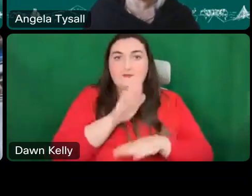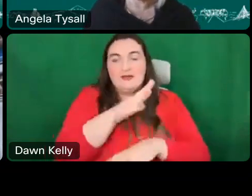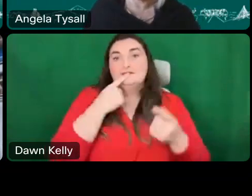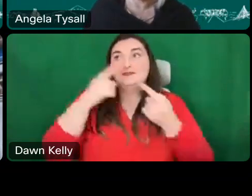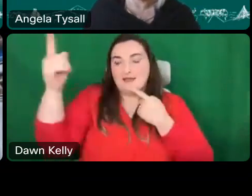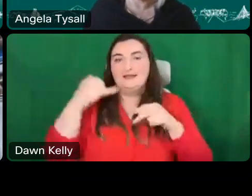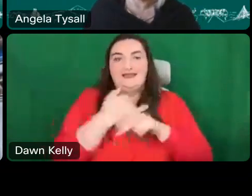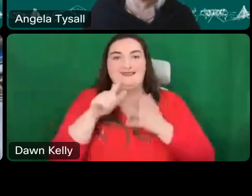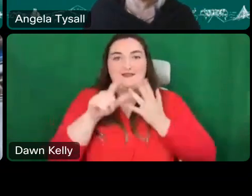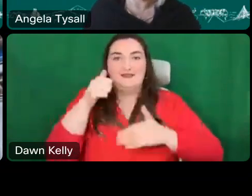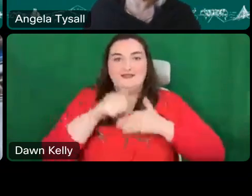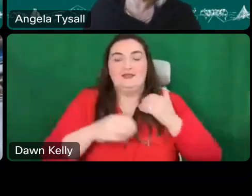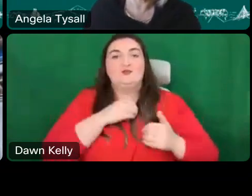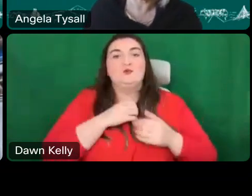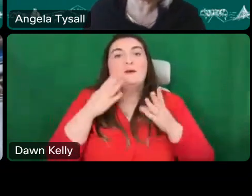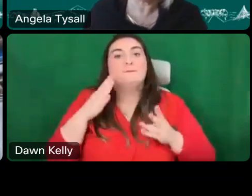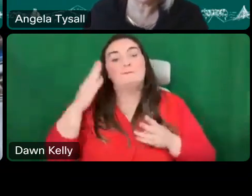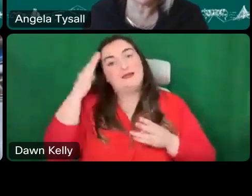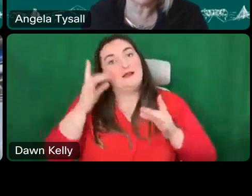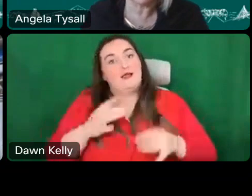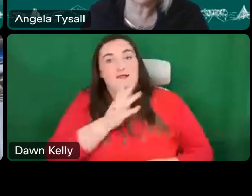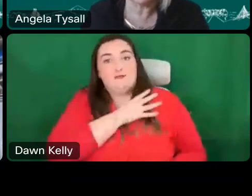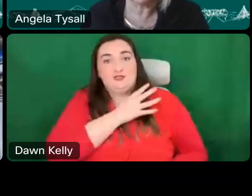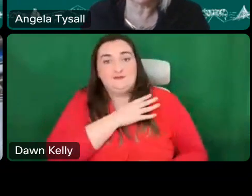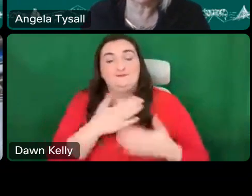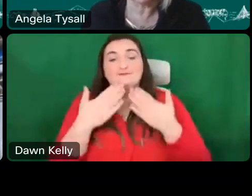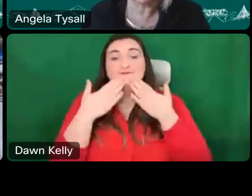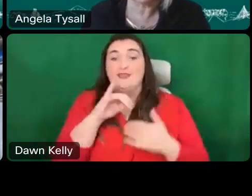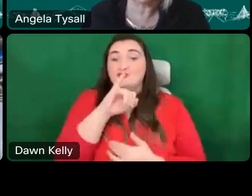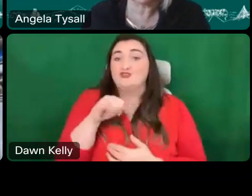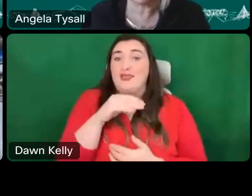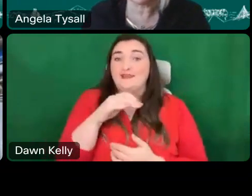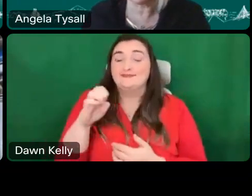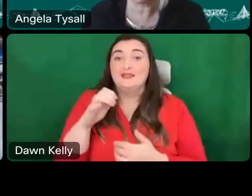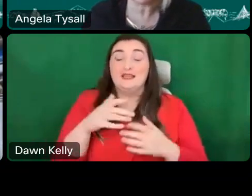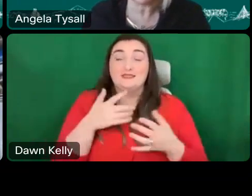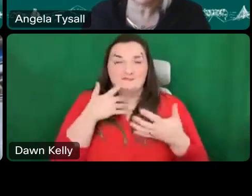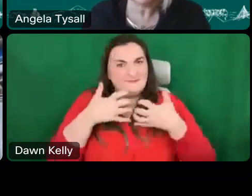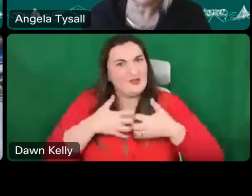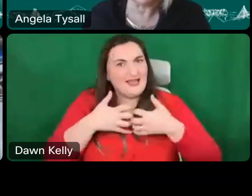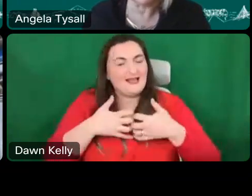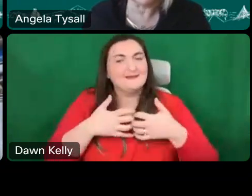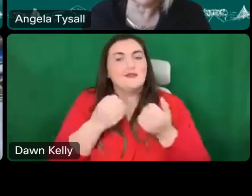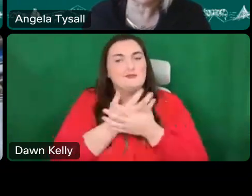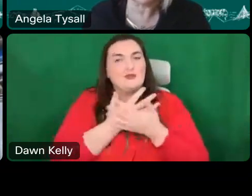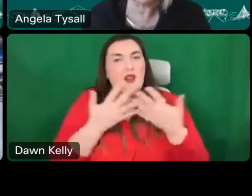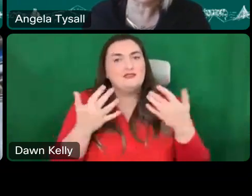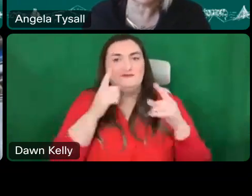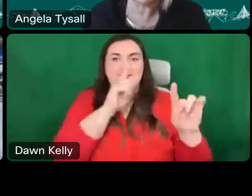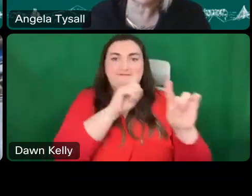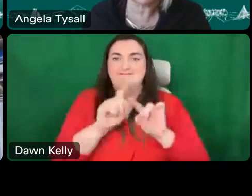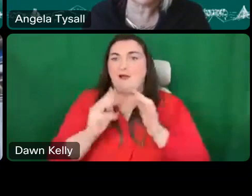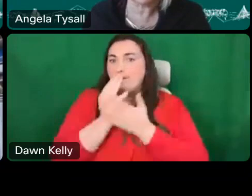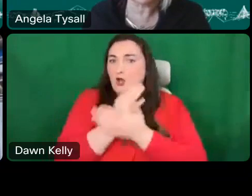days. Okay. Okay, Jeanette, thanks very much for that, because it's quite technical and there's a lot of different elements of